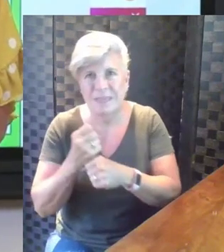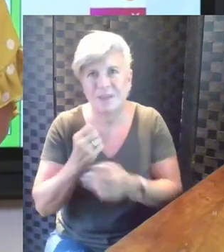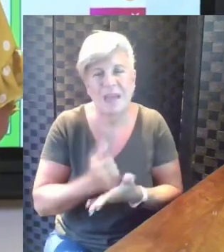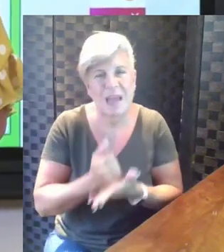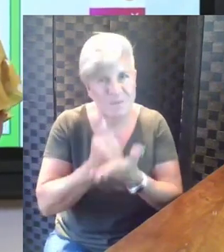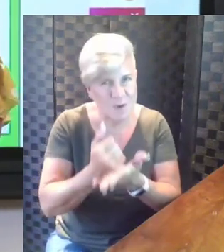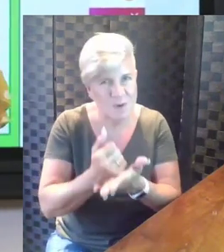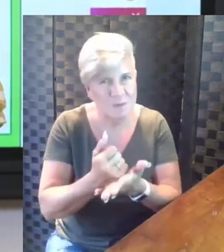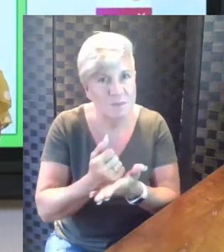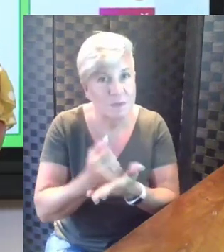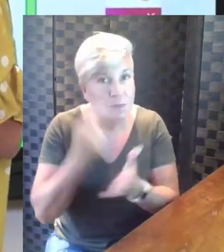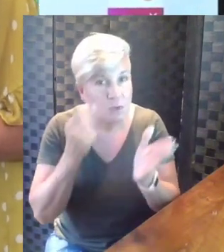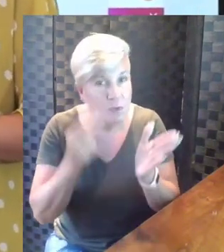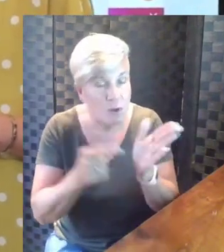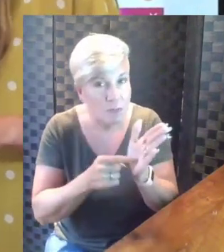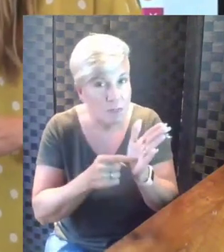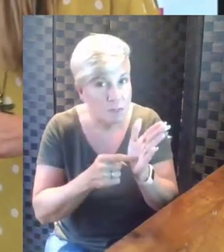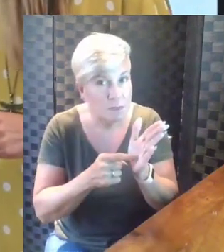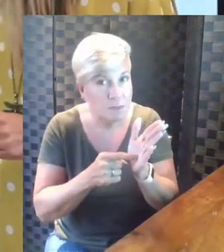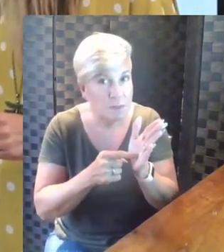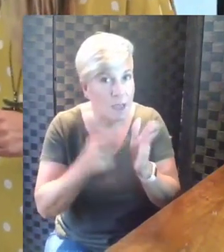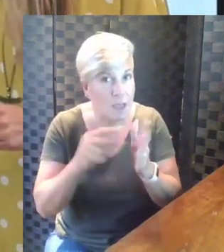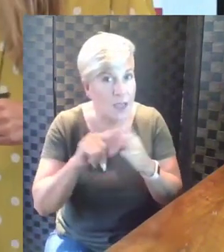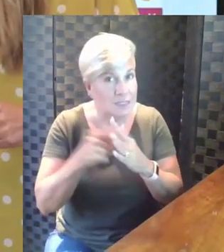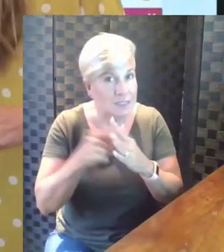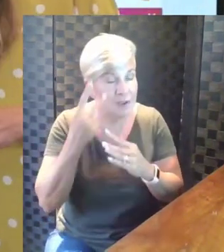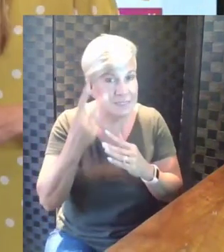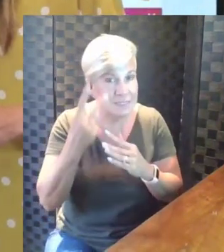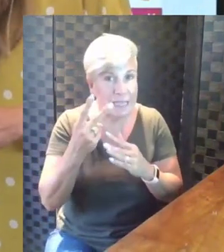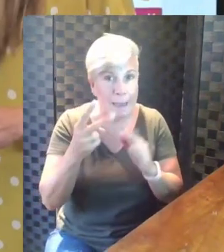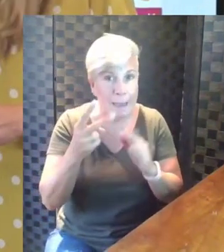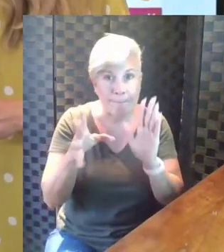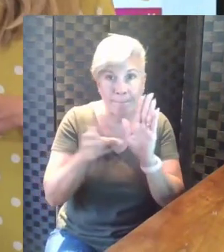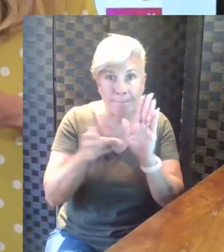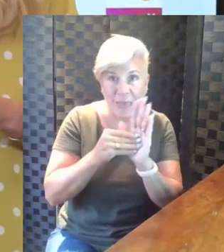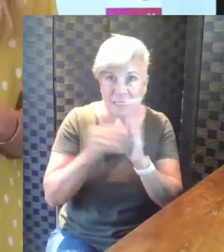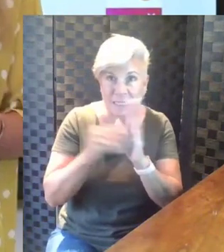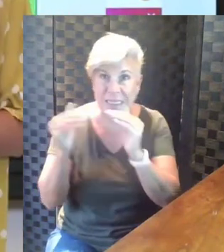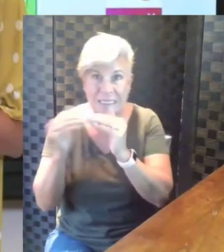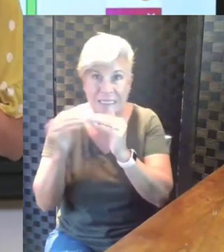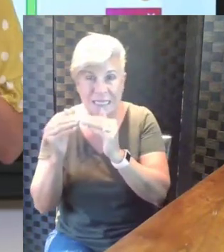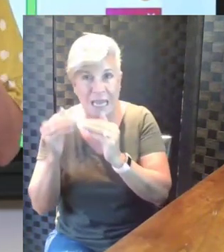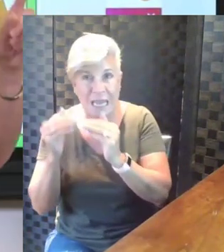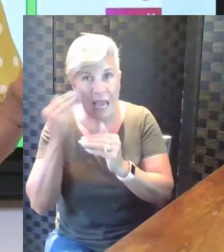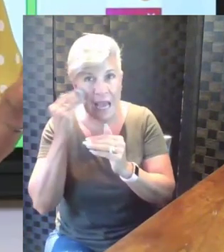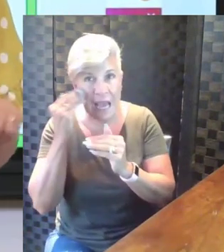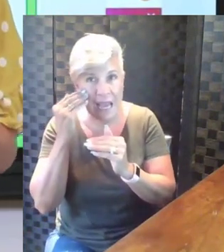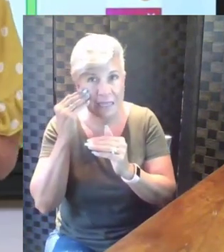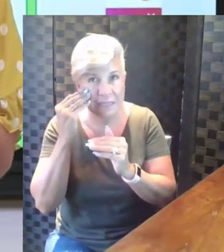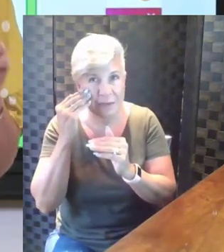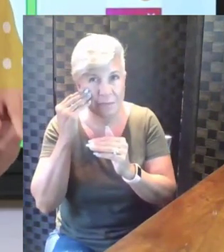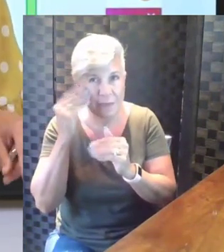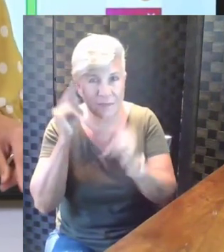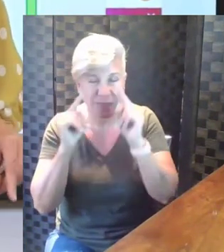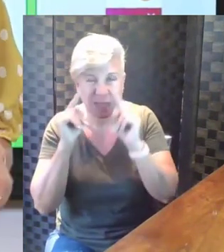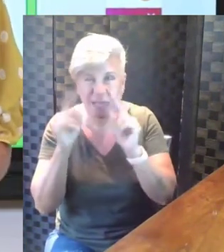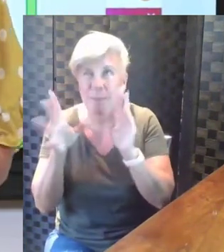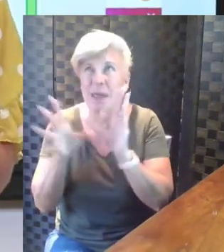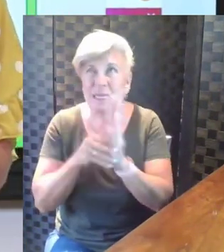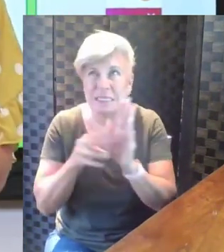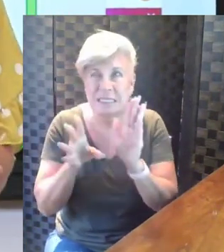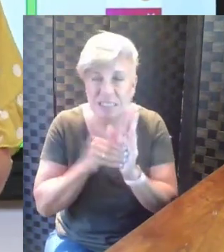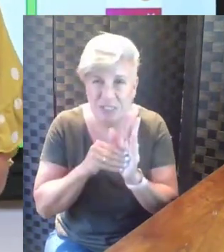helpful, because if you notice, I start to see plus and equals, which I know is bringing my mind towards